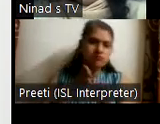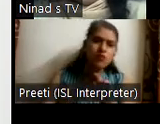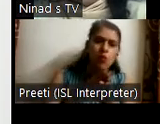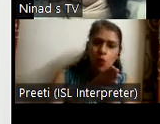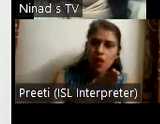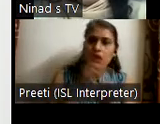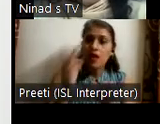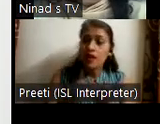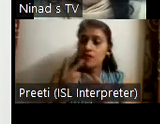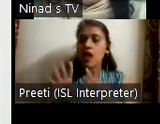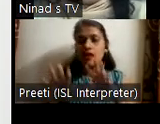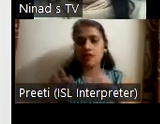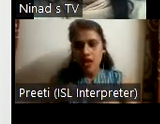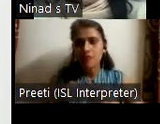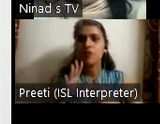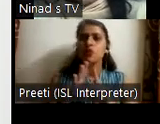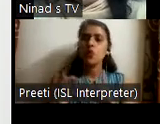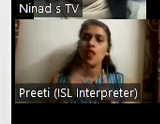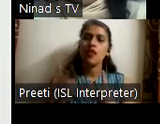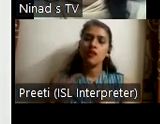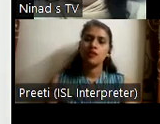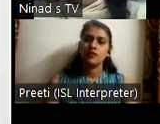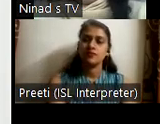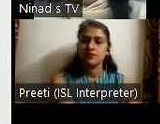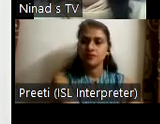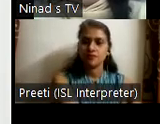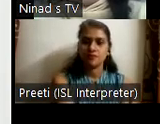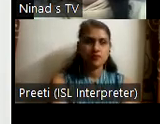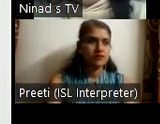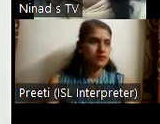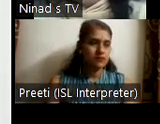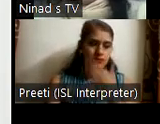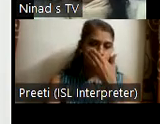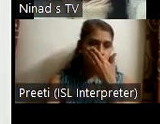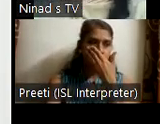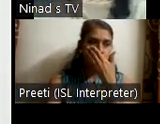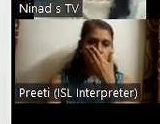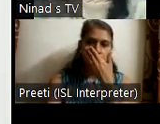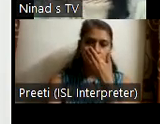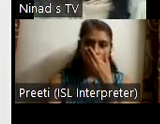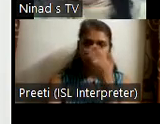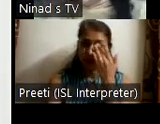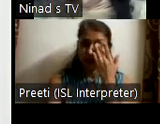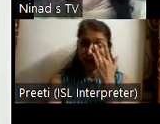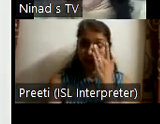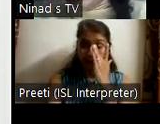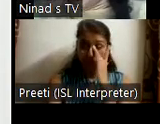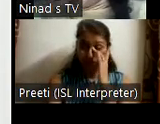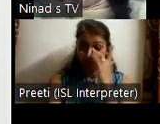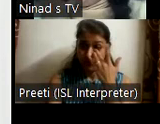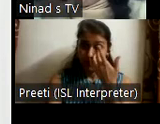and adaptability of the family. So this he talks about at a micro system or a micro level, where an